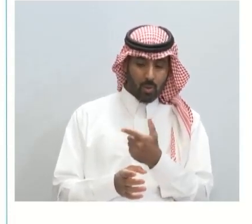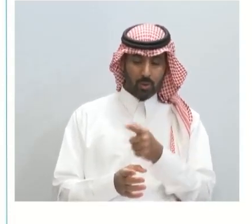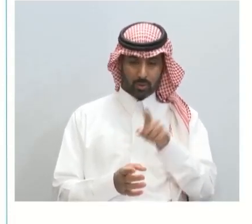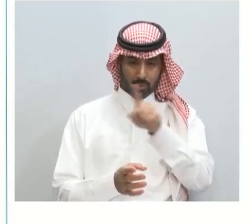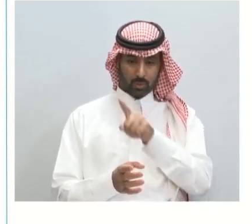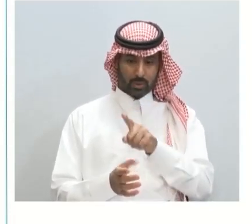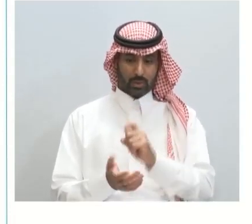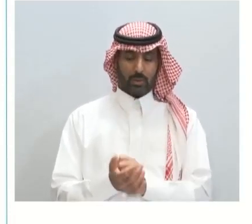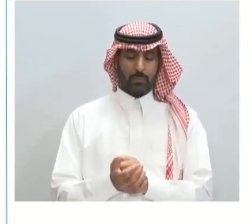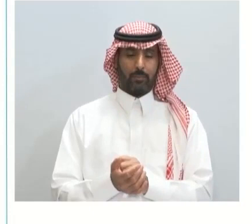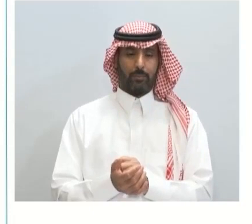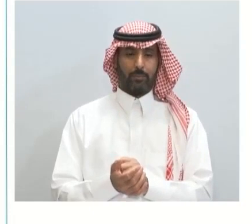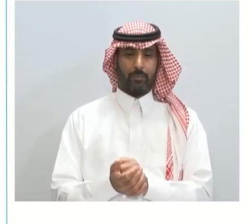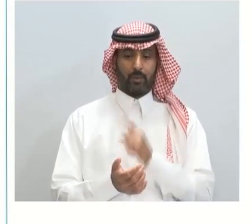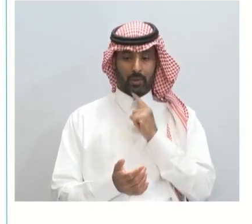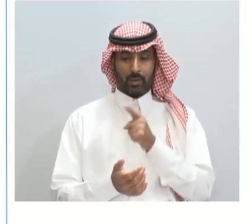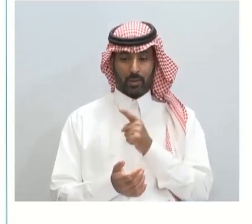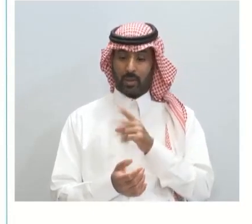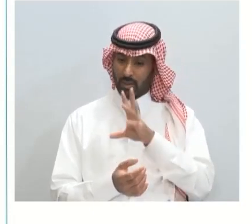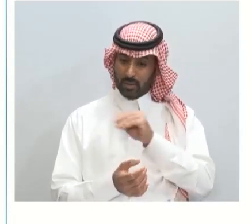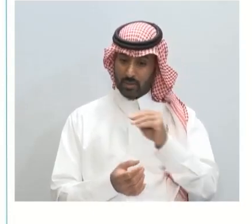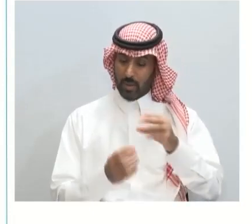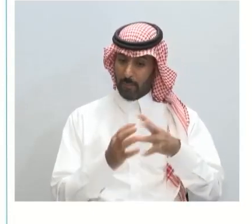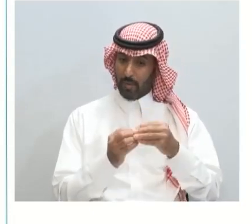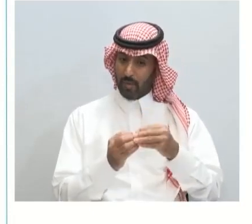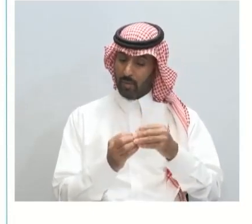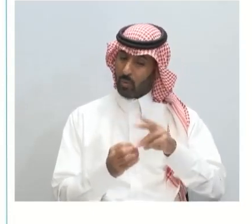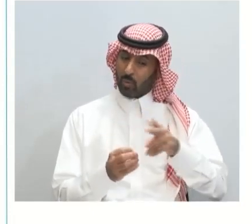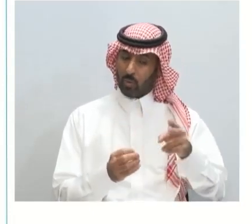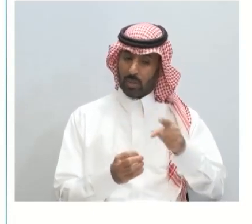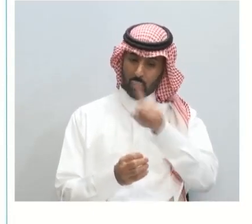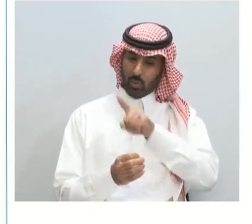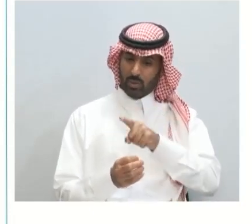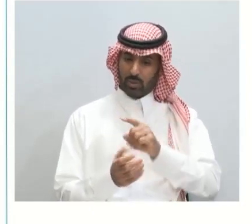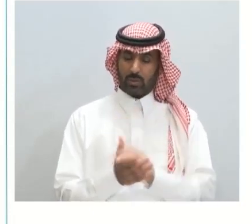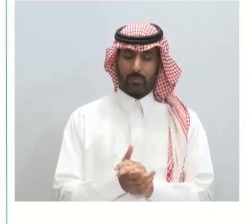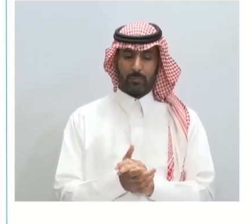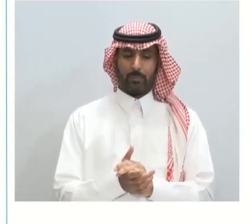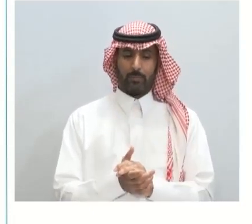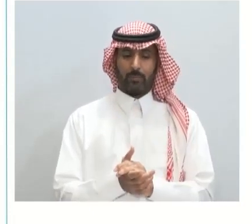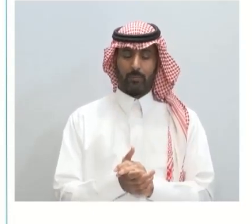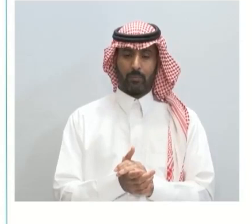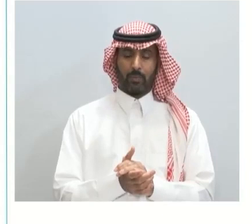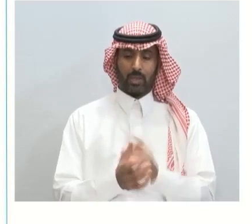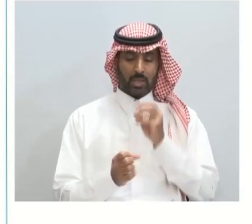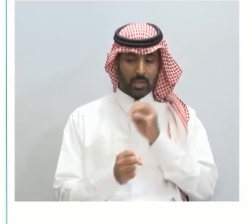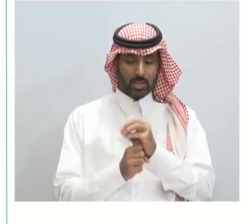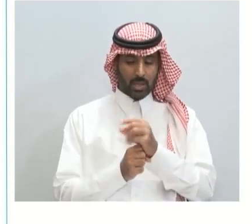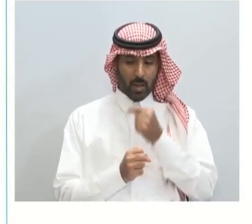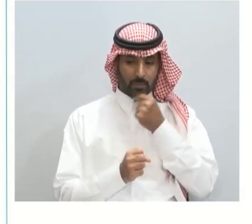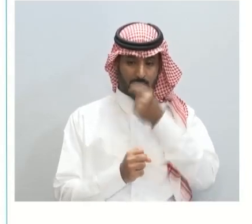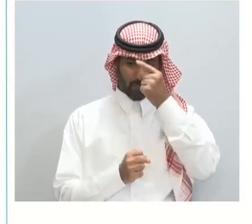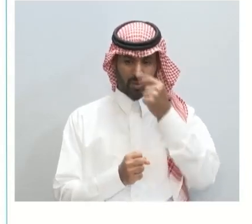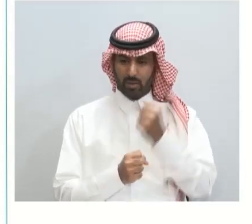Questionable. So, is it the same meaning or different? Questionable. Let's see the answer here. Describe something that